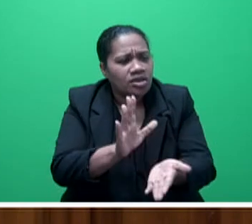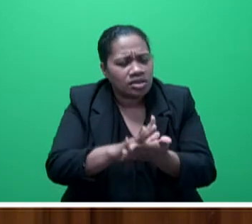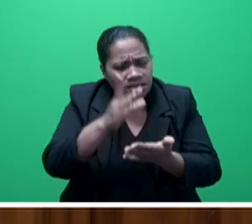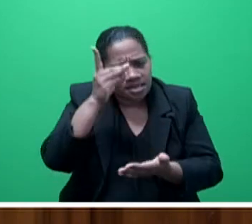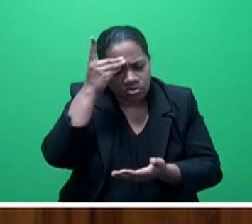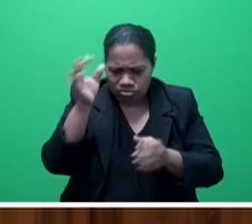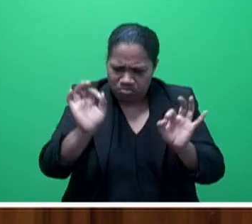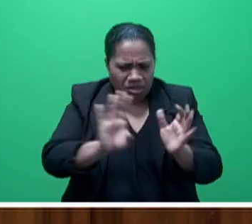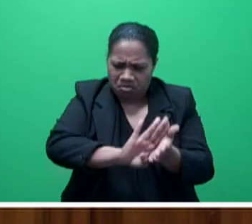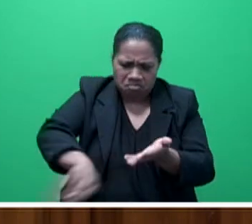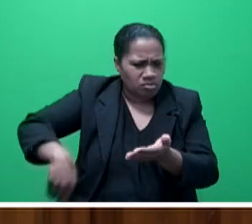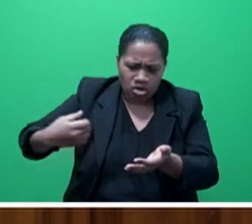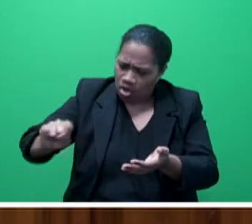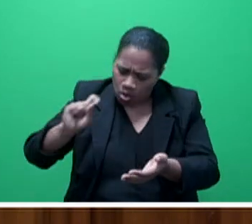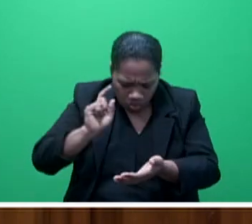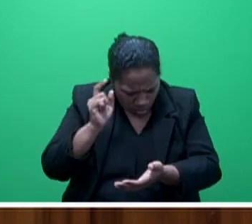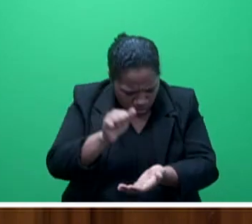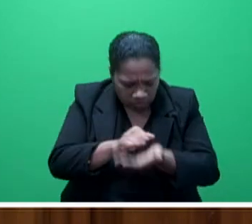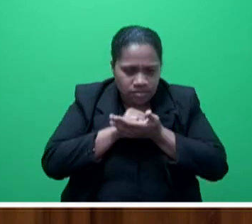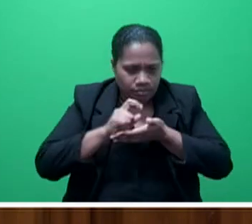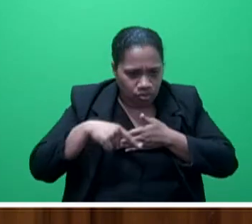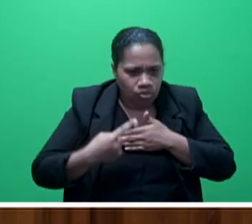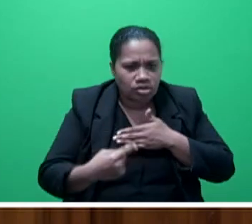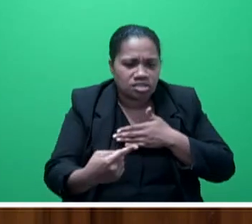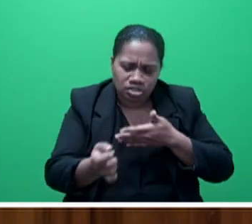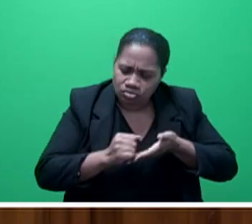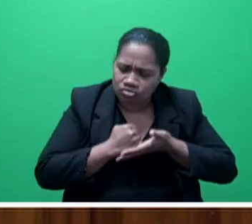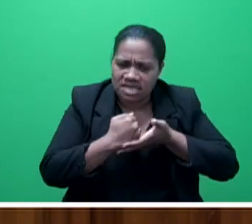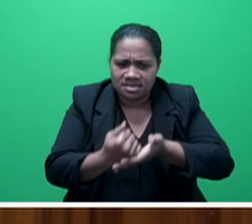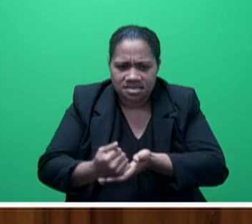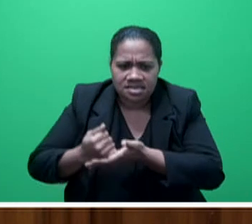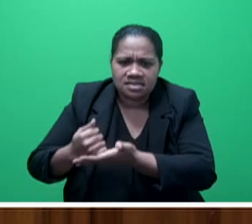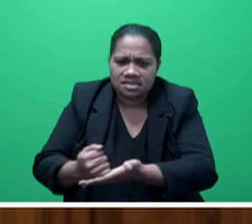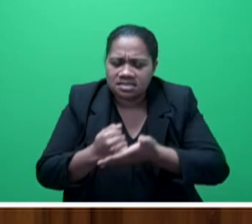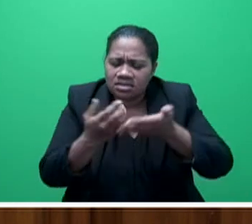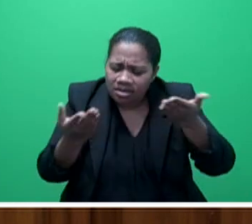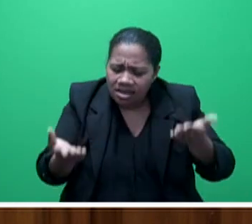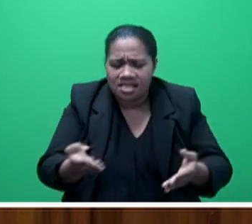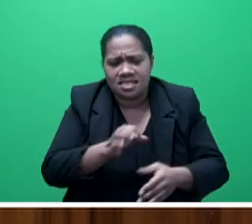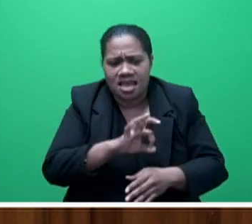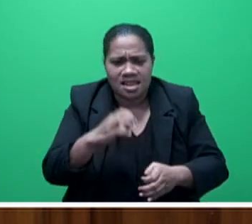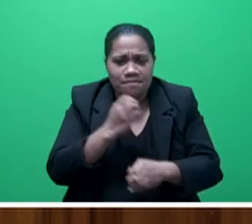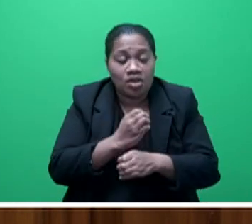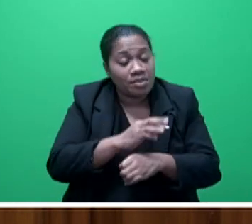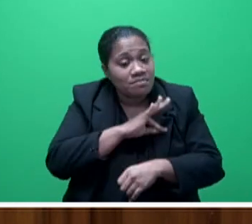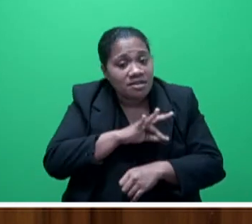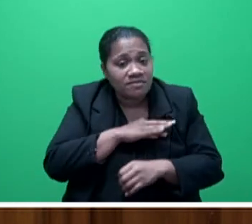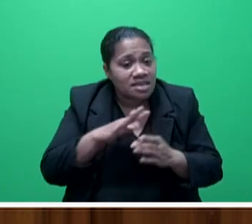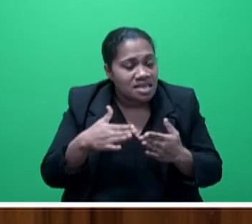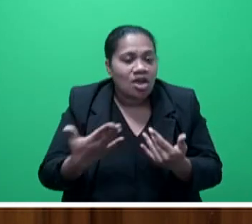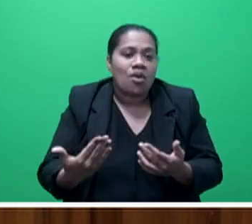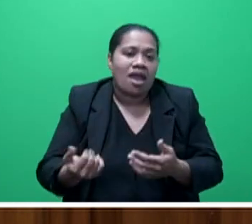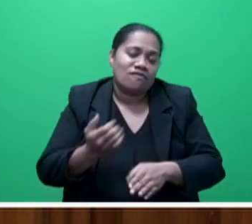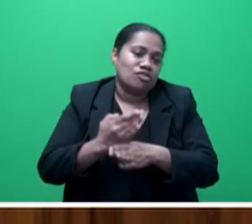being maintained and even expanded, especially in terms of unemployment benefits. As we get the jobs back, we get